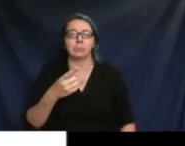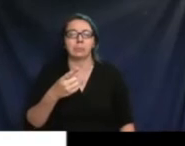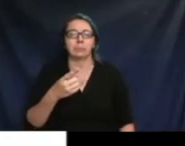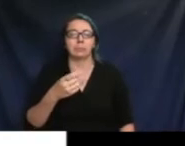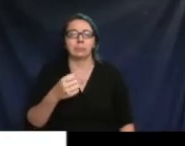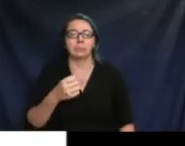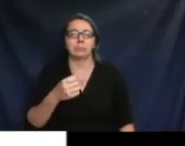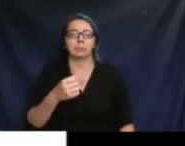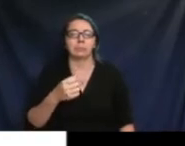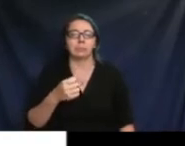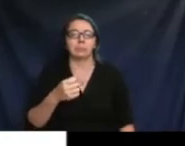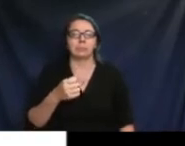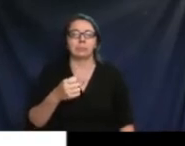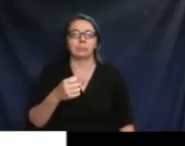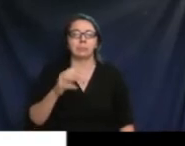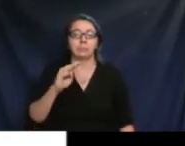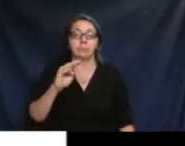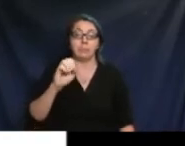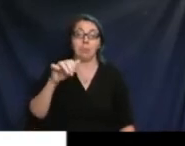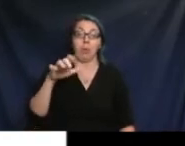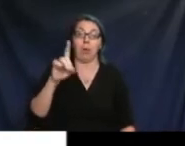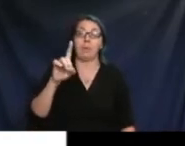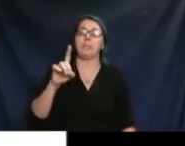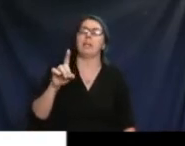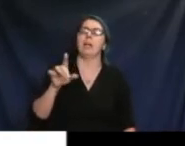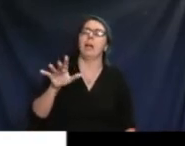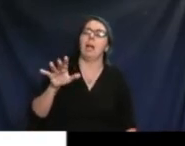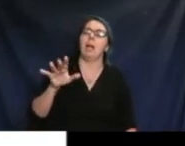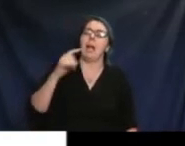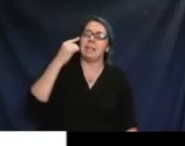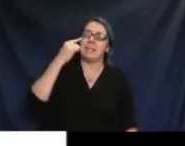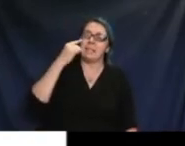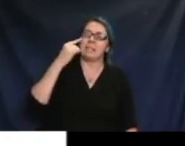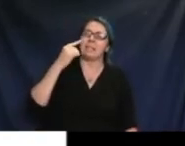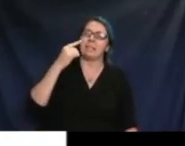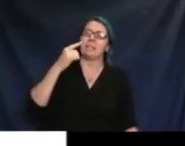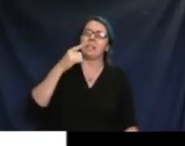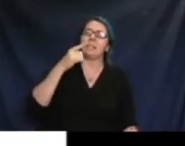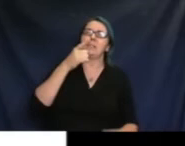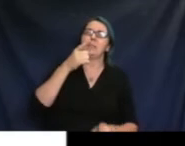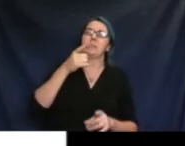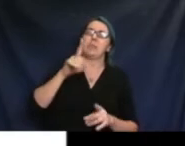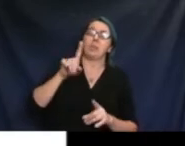So I think they were asking about the processes of adjudication and the